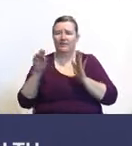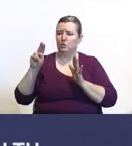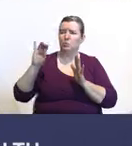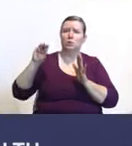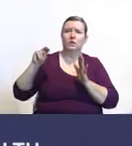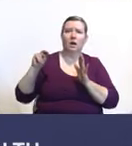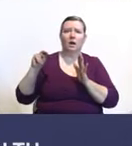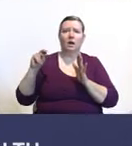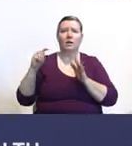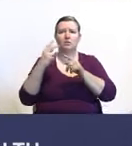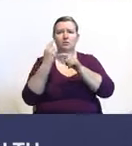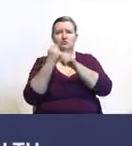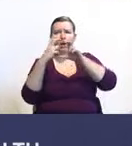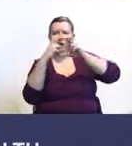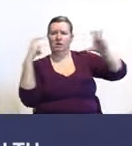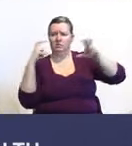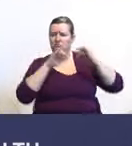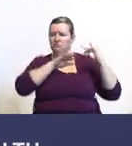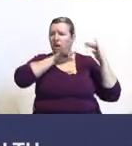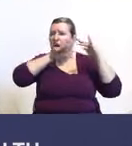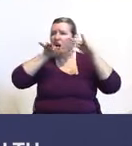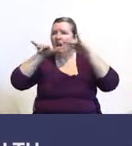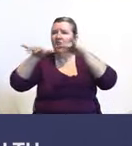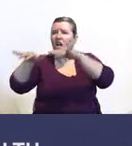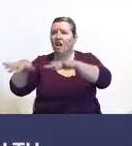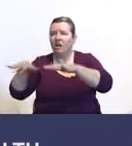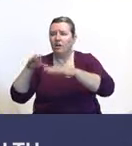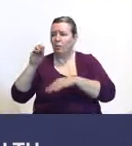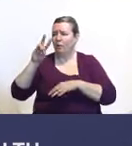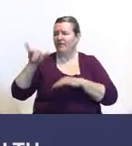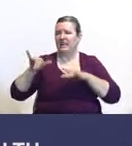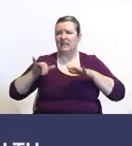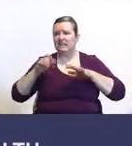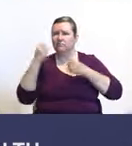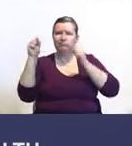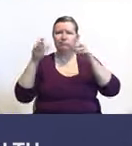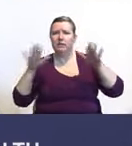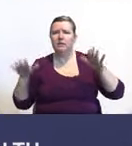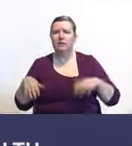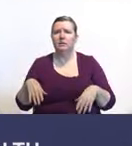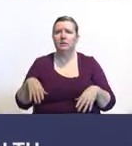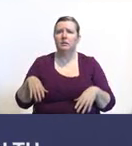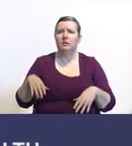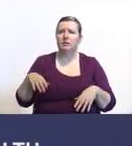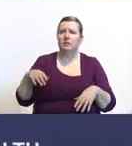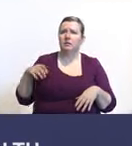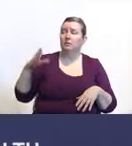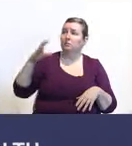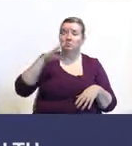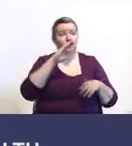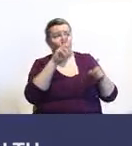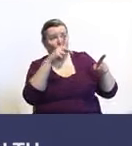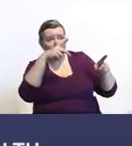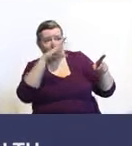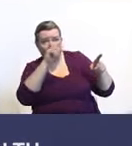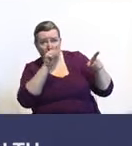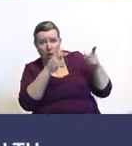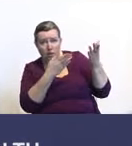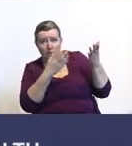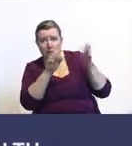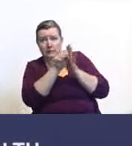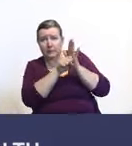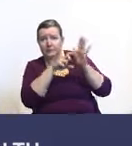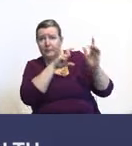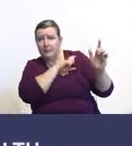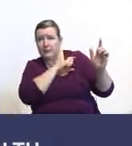convoy? For the Colonel, please, if your troopers encounter 4, 5,